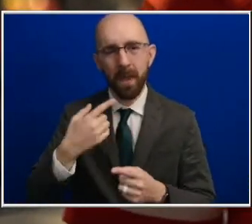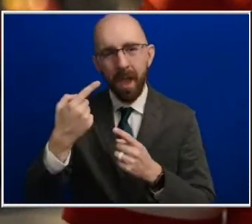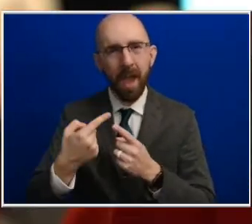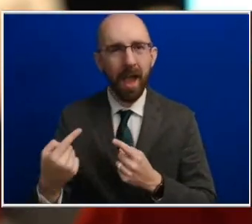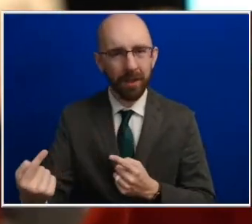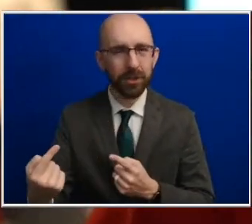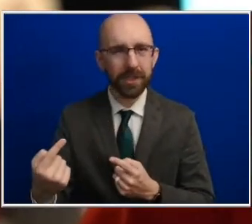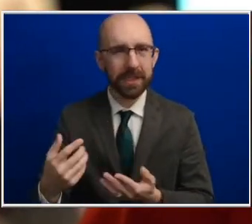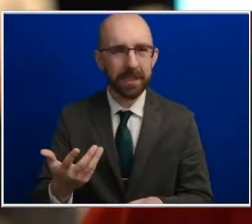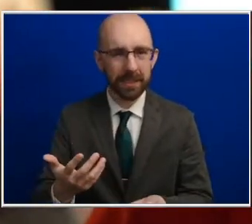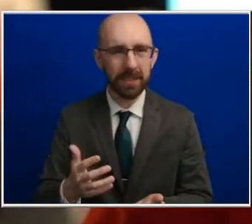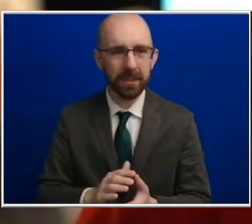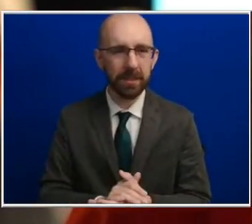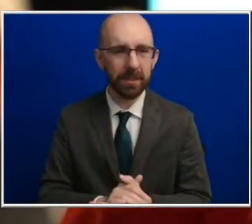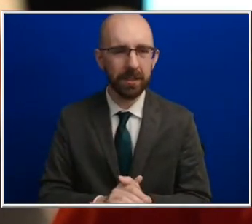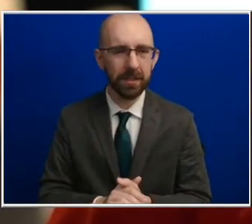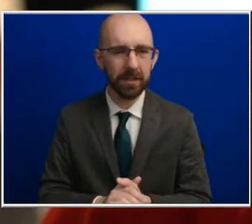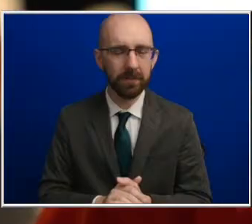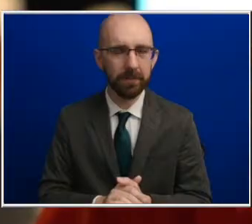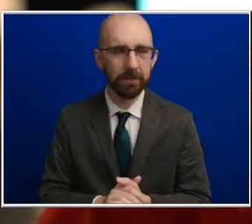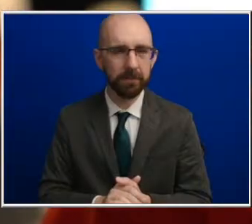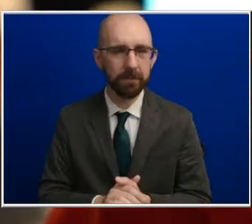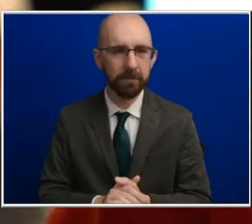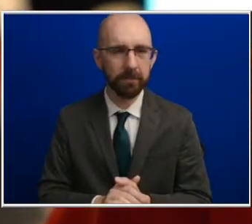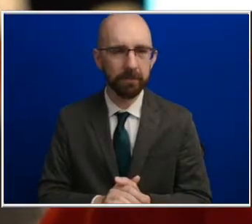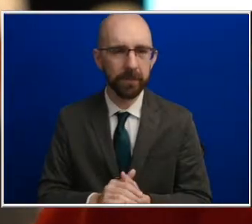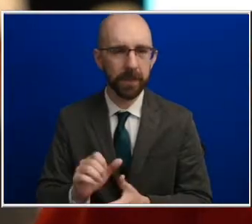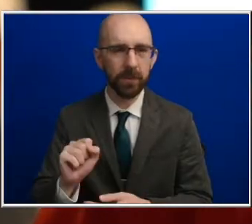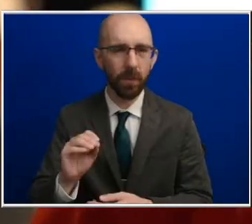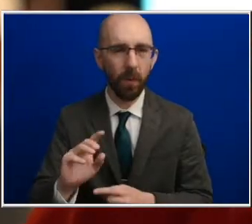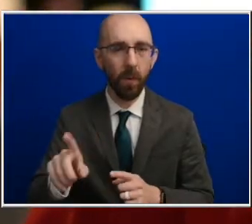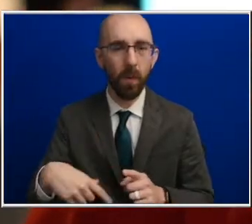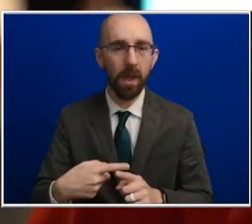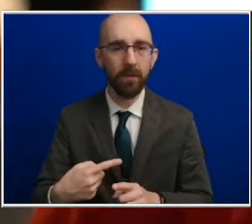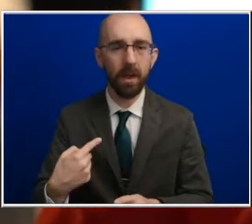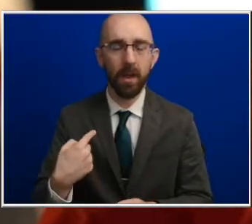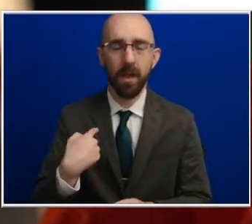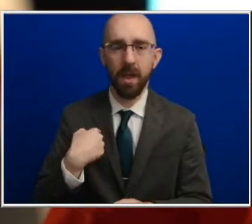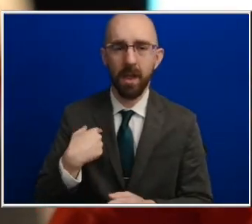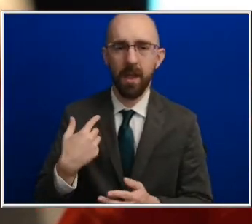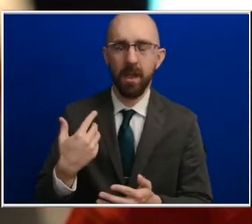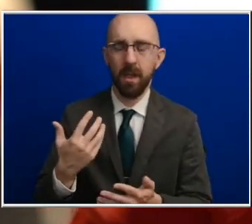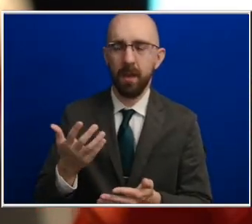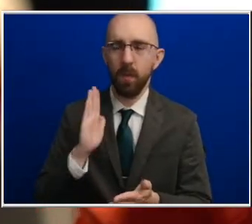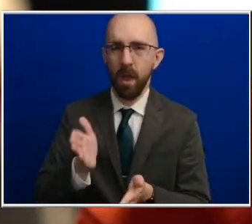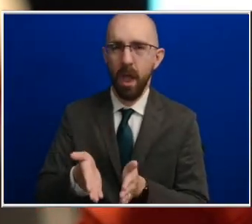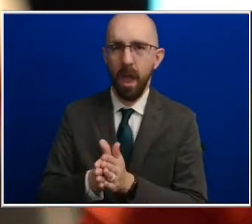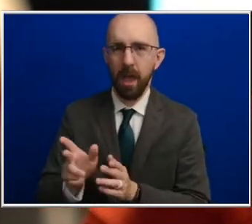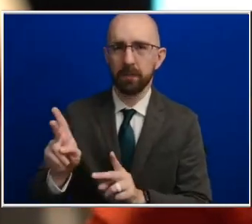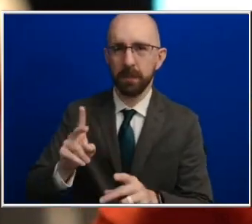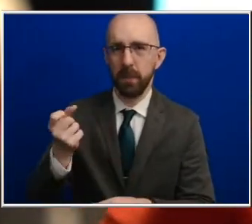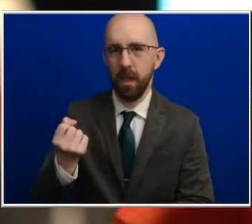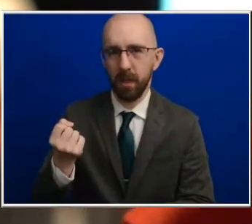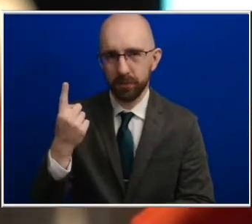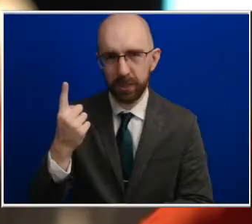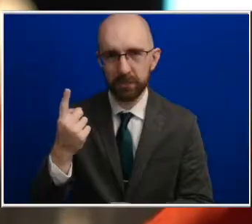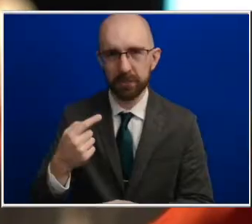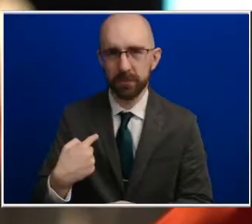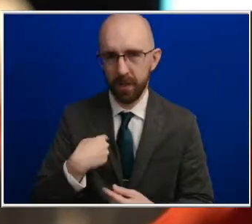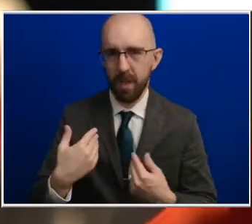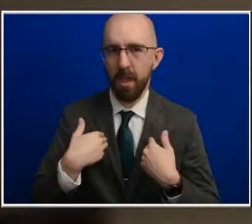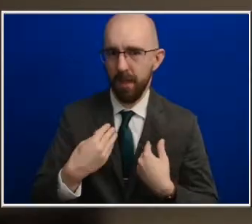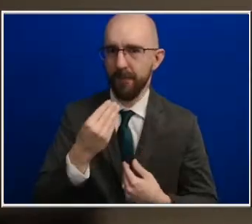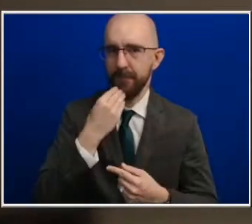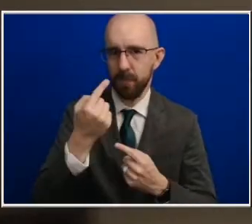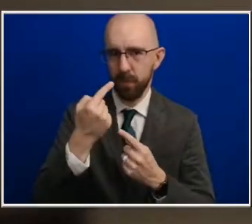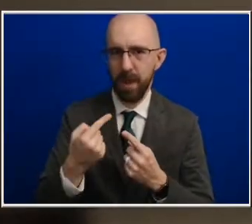so I wish that they would be understanding, like that I had a food